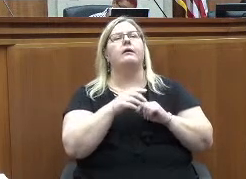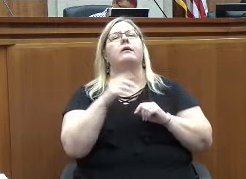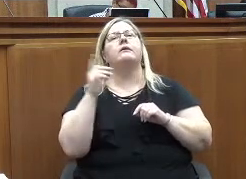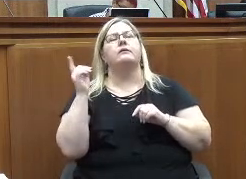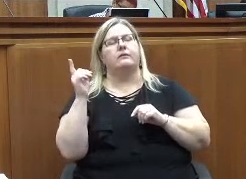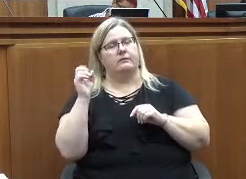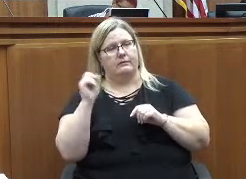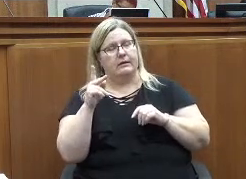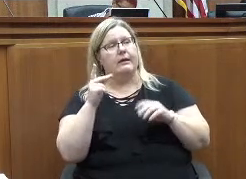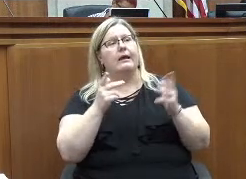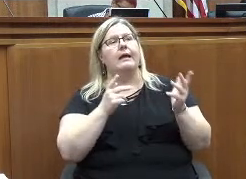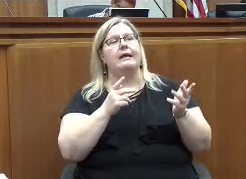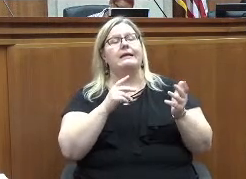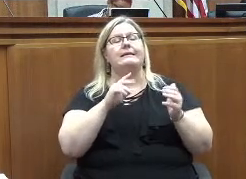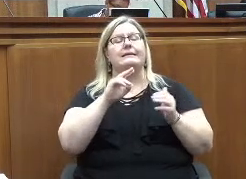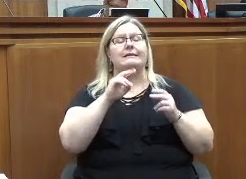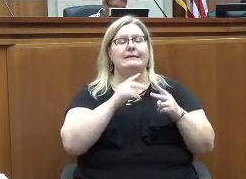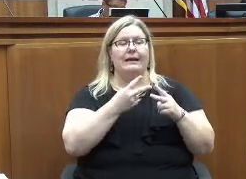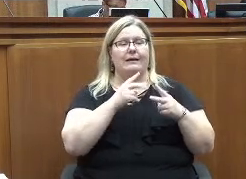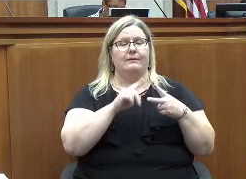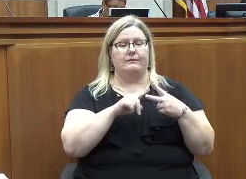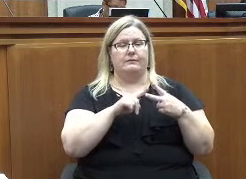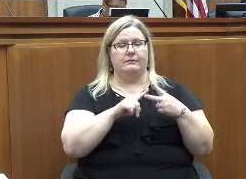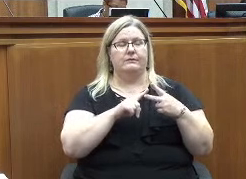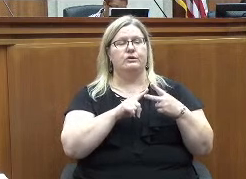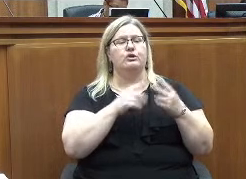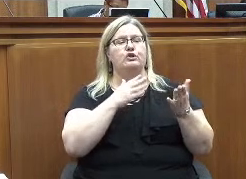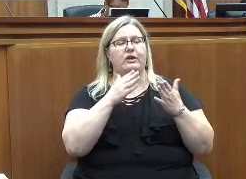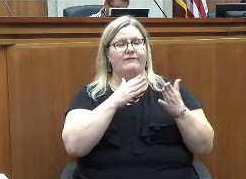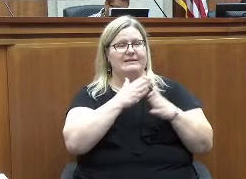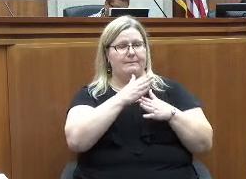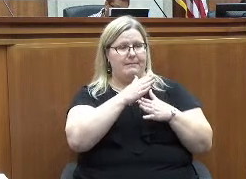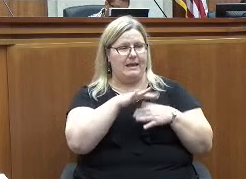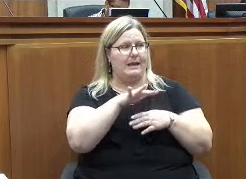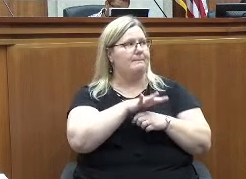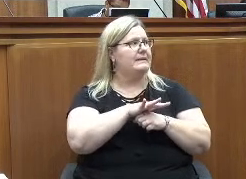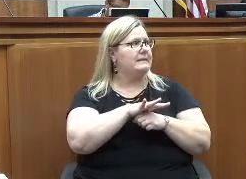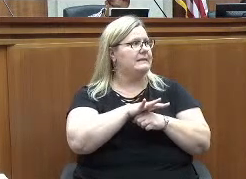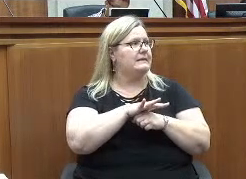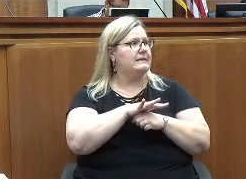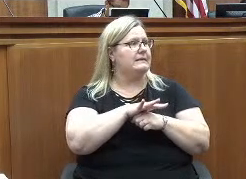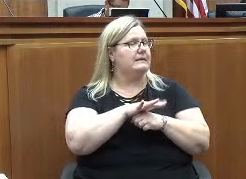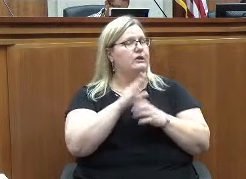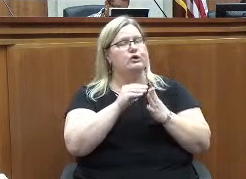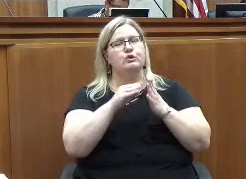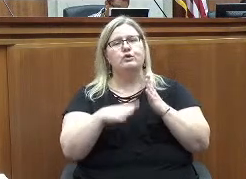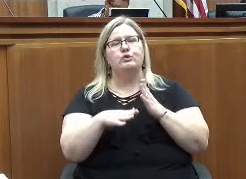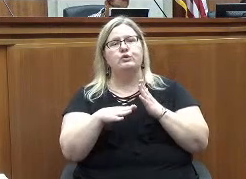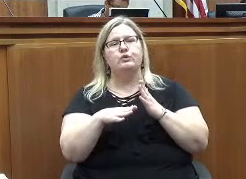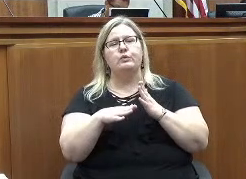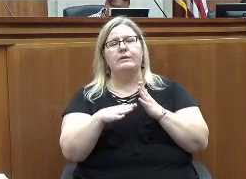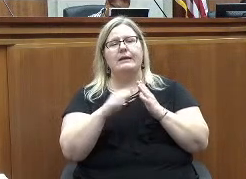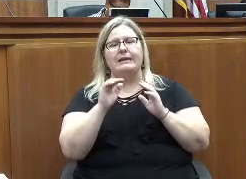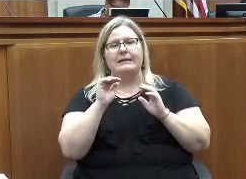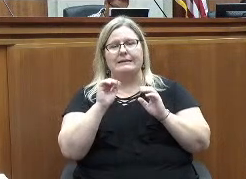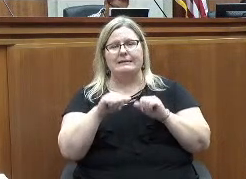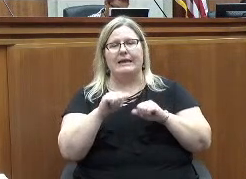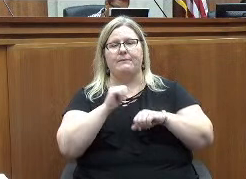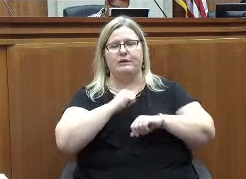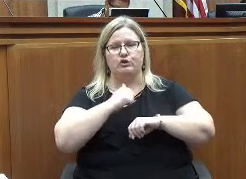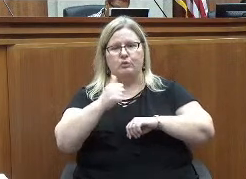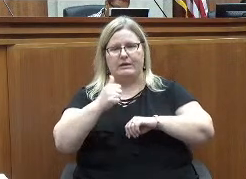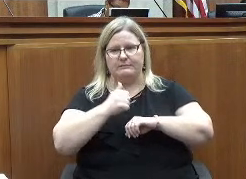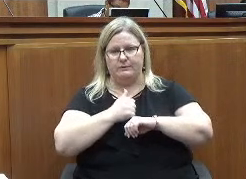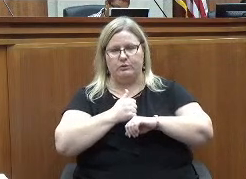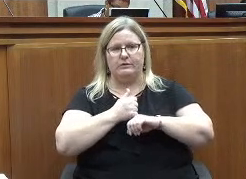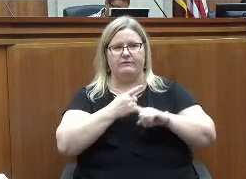that services at the main campus, if the students are to be transported for the main campus